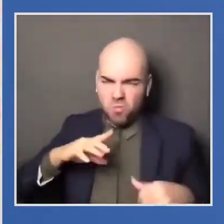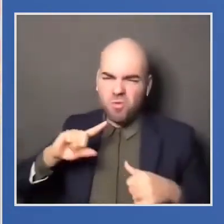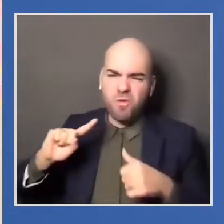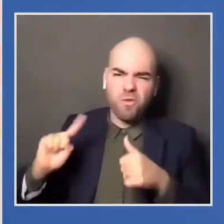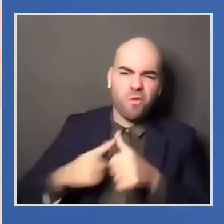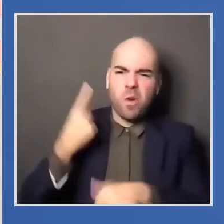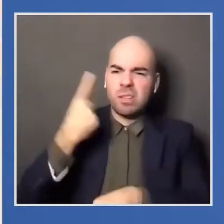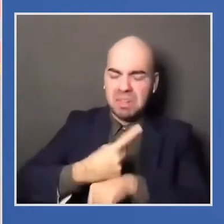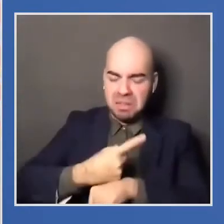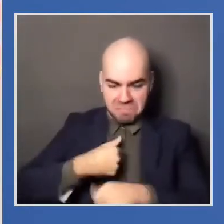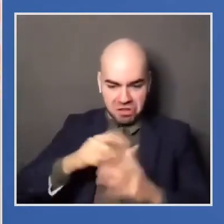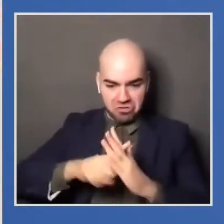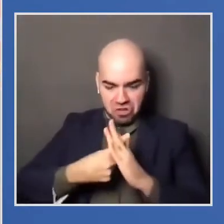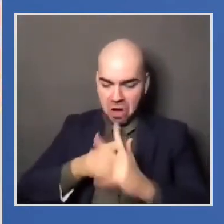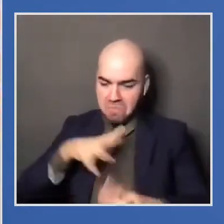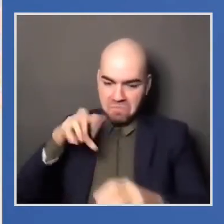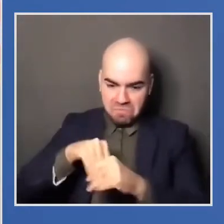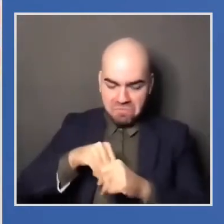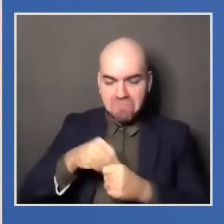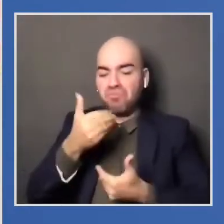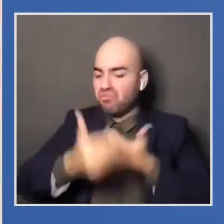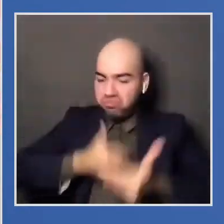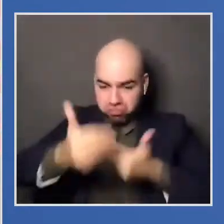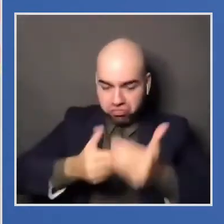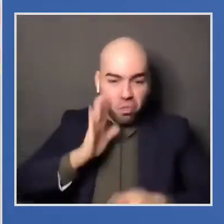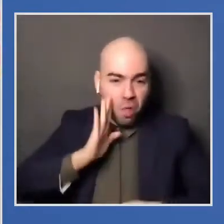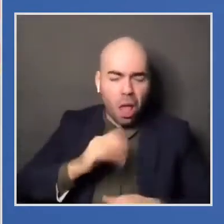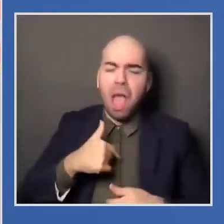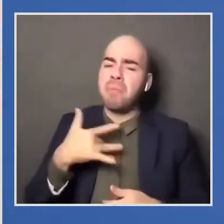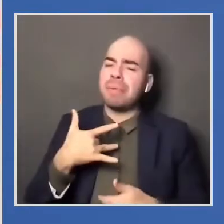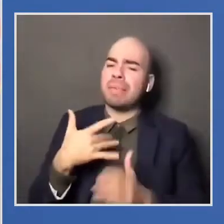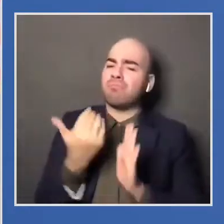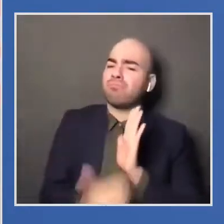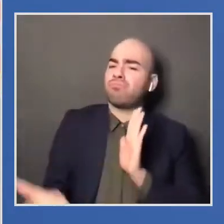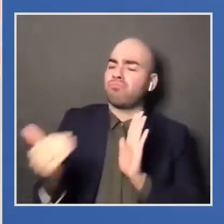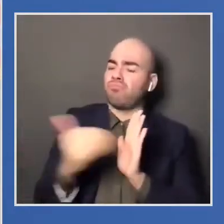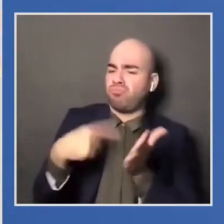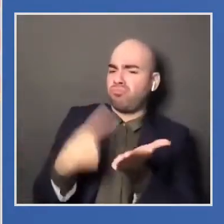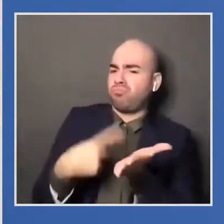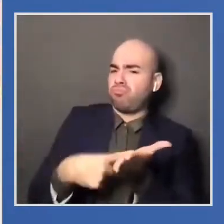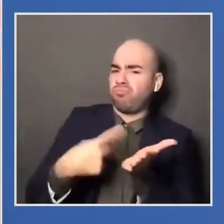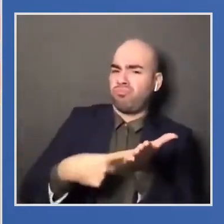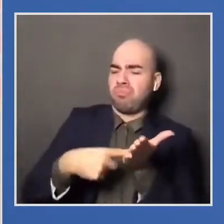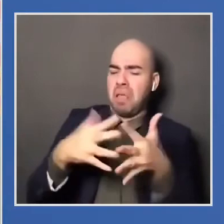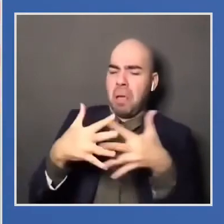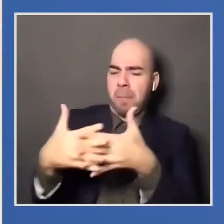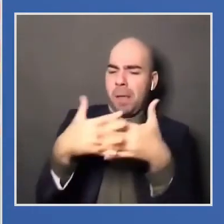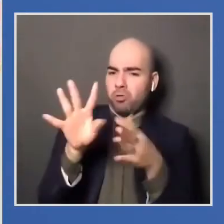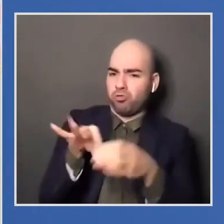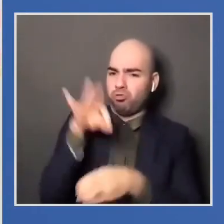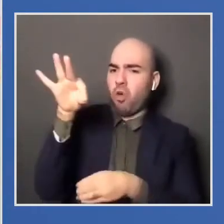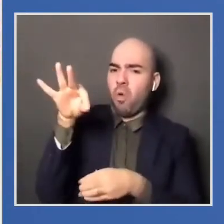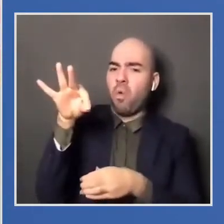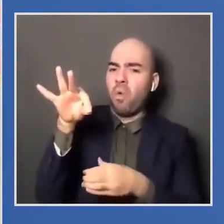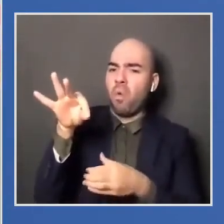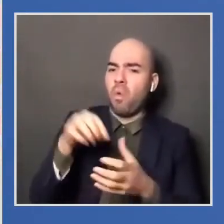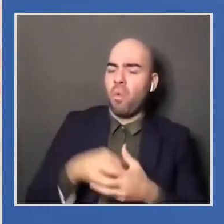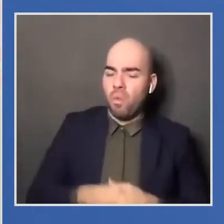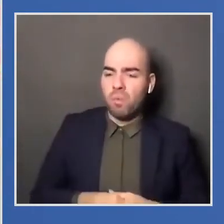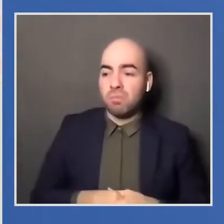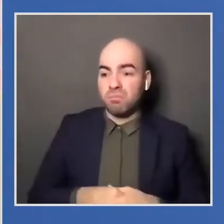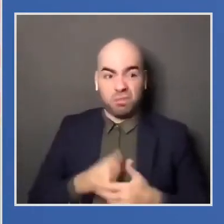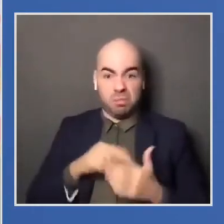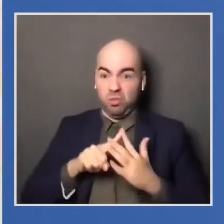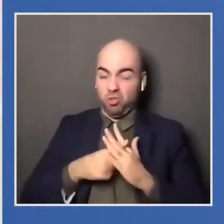I've talked about the battle for the soul of America since the very beginning of this campaign. And I want to be very